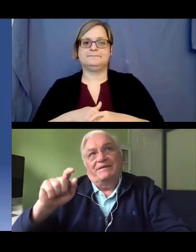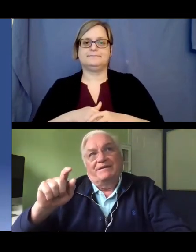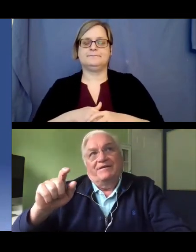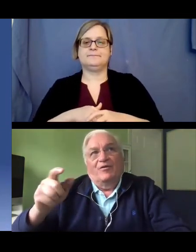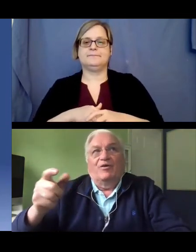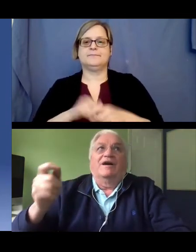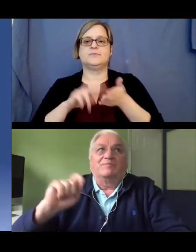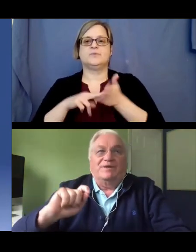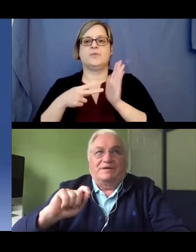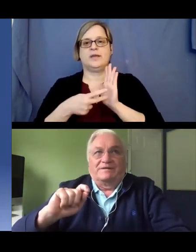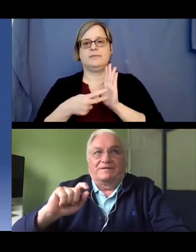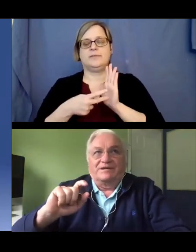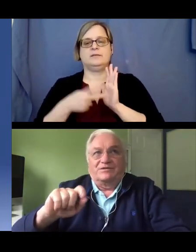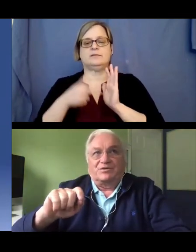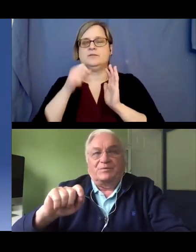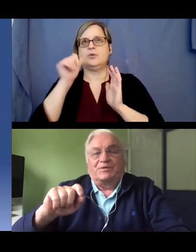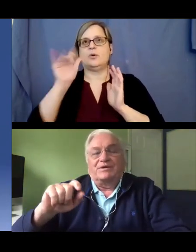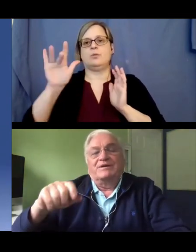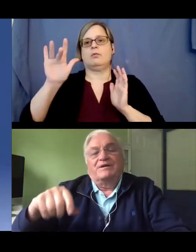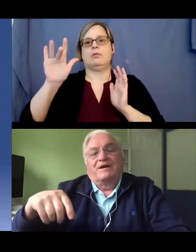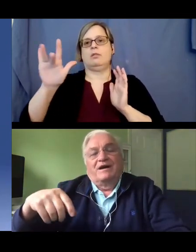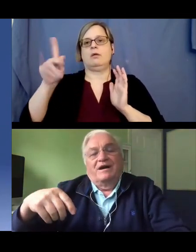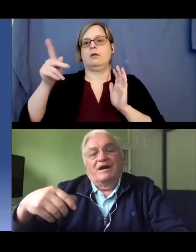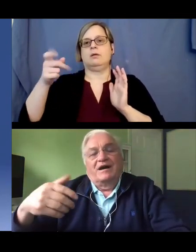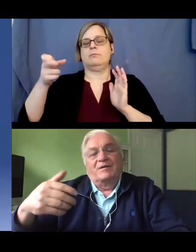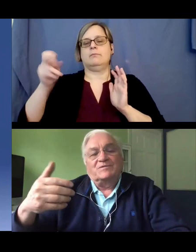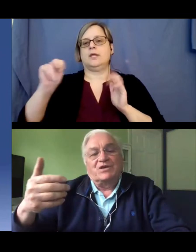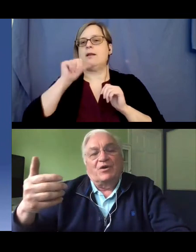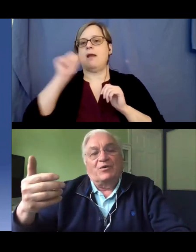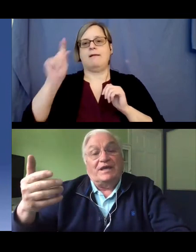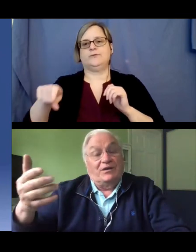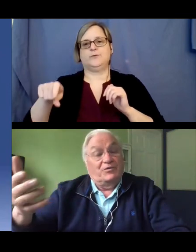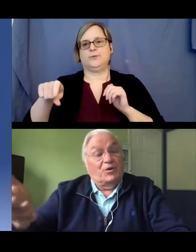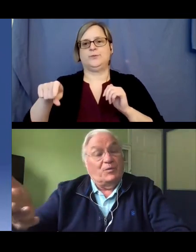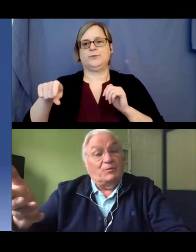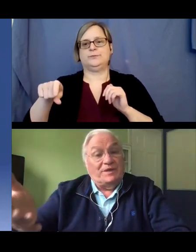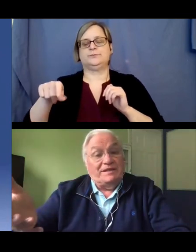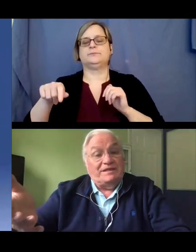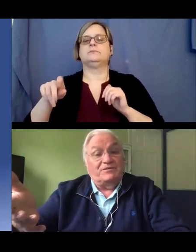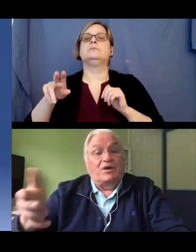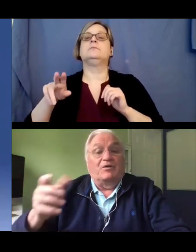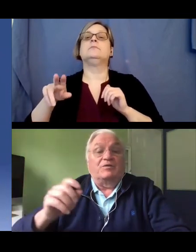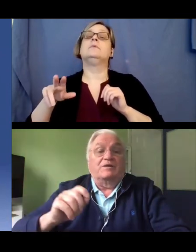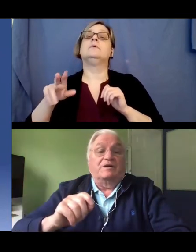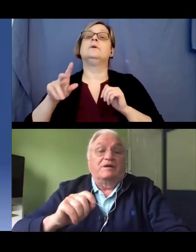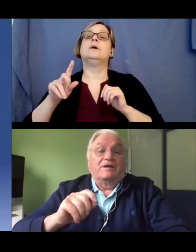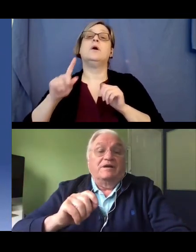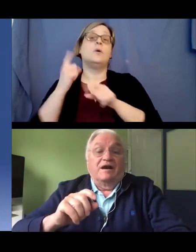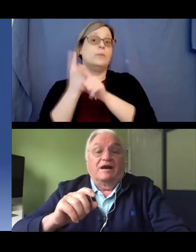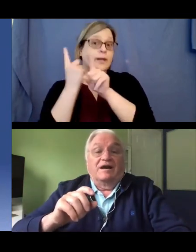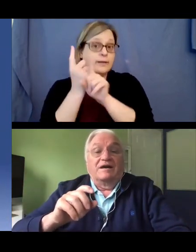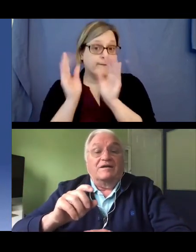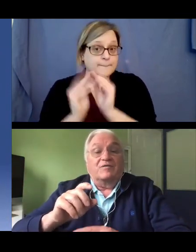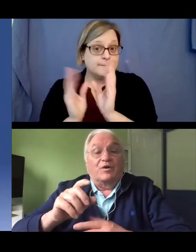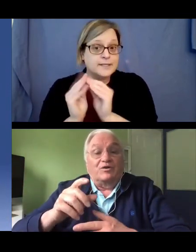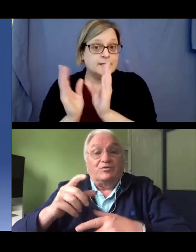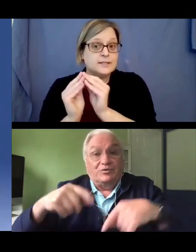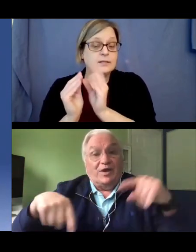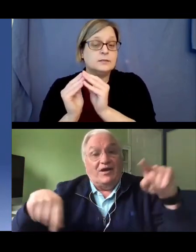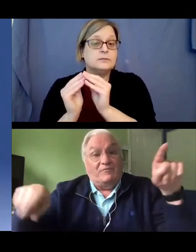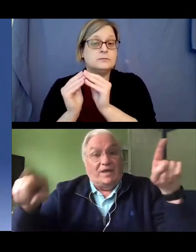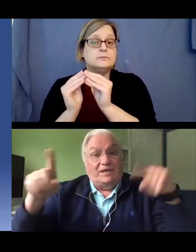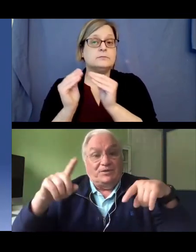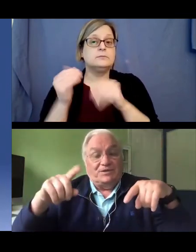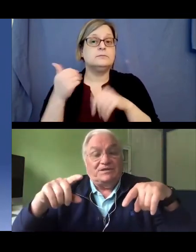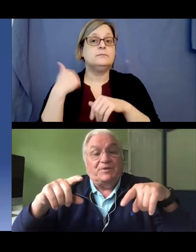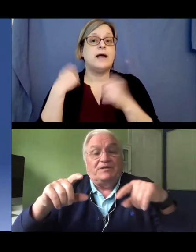pin or unpin the interpreter. So in a normal meeting, though, where you do